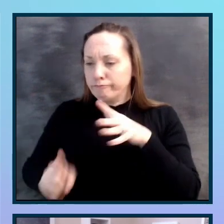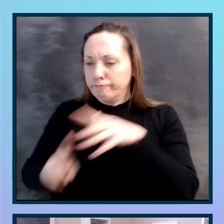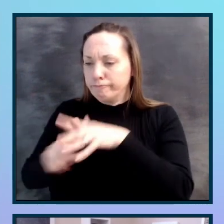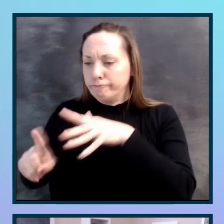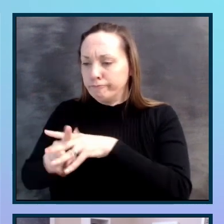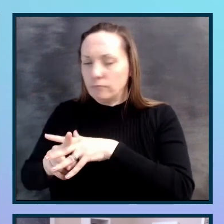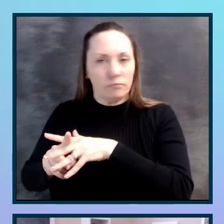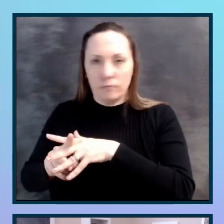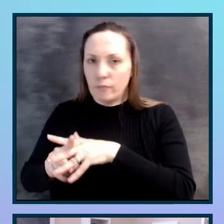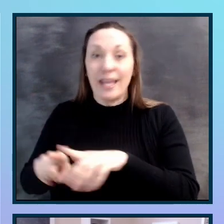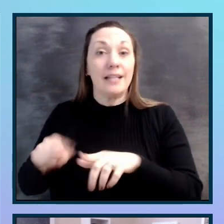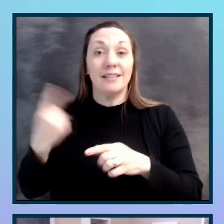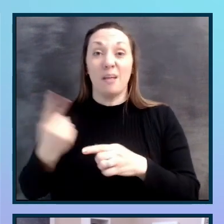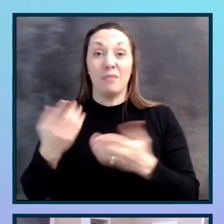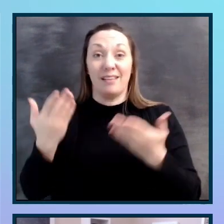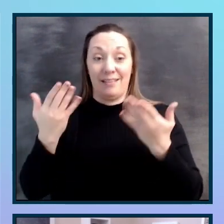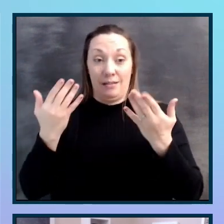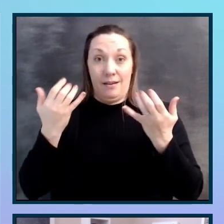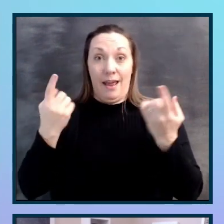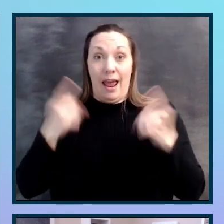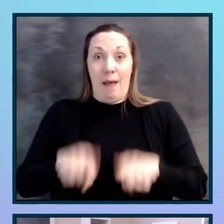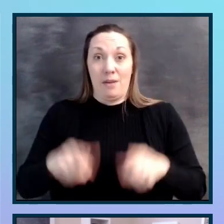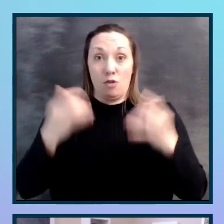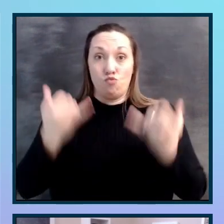right here and that is right now.